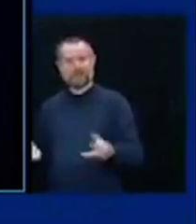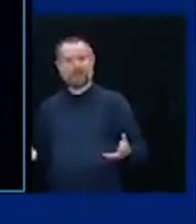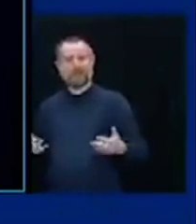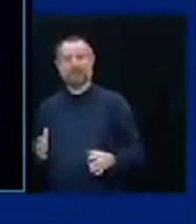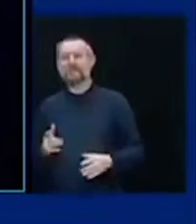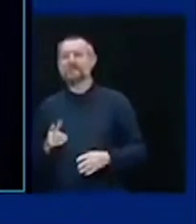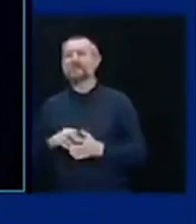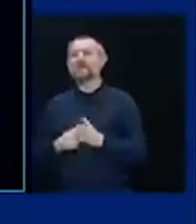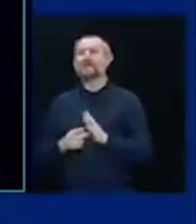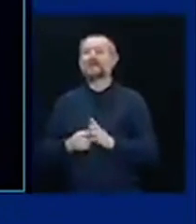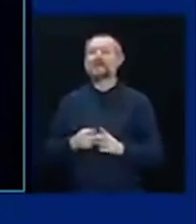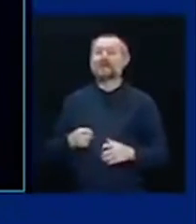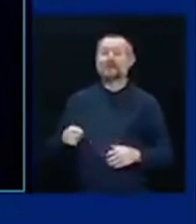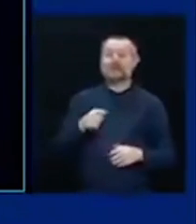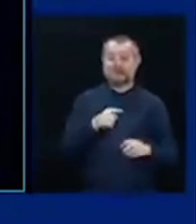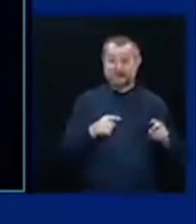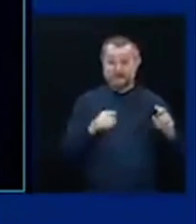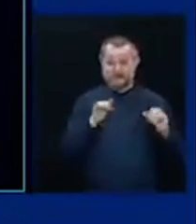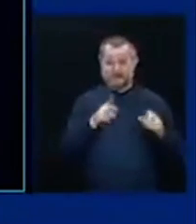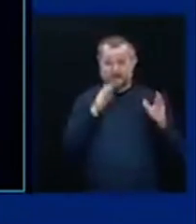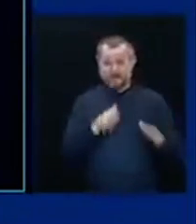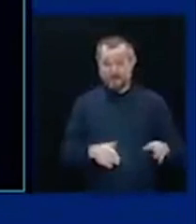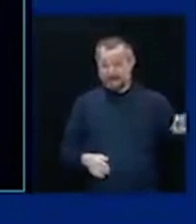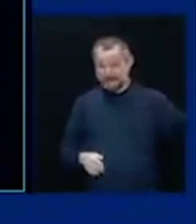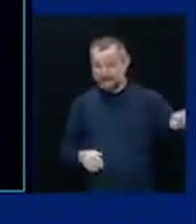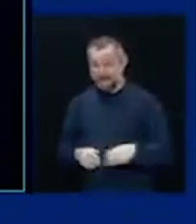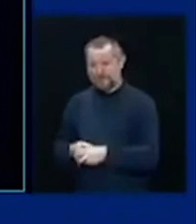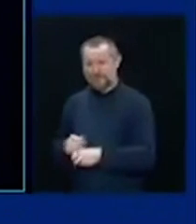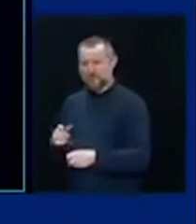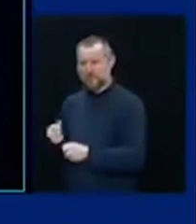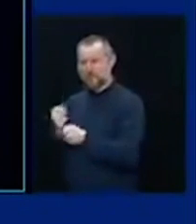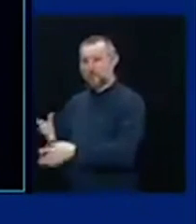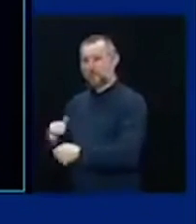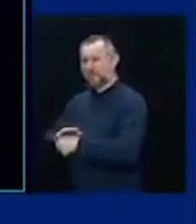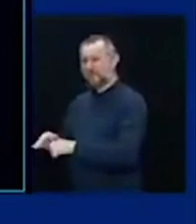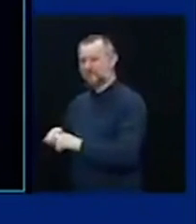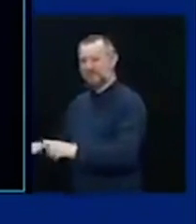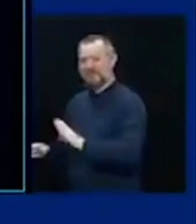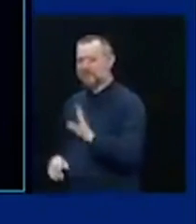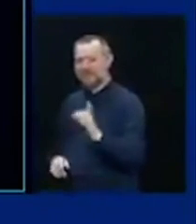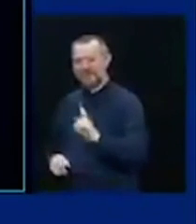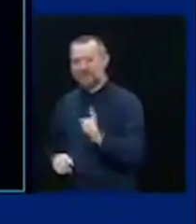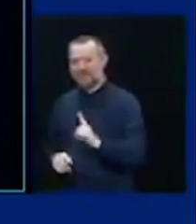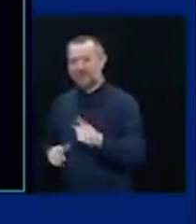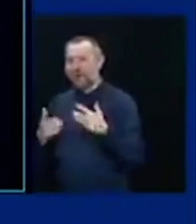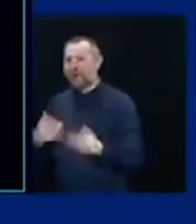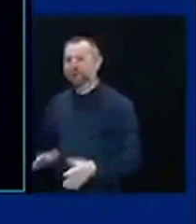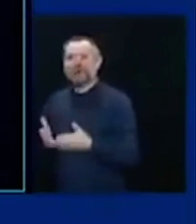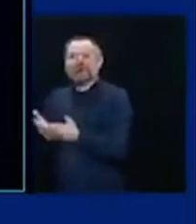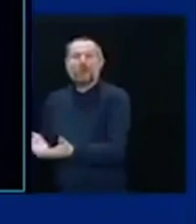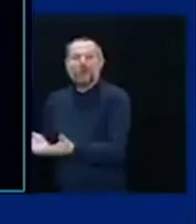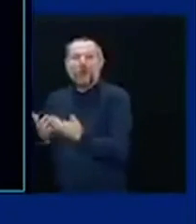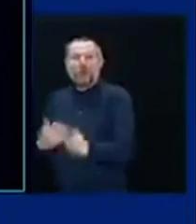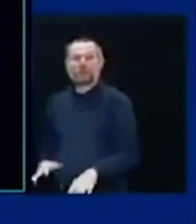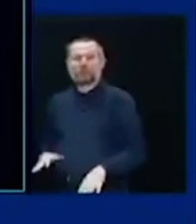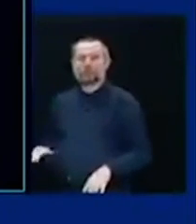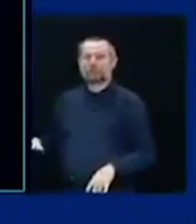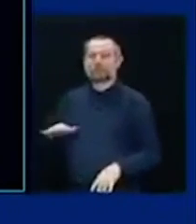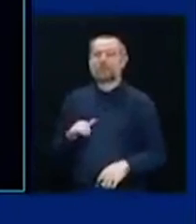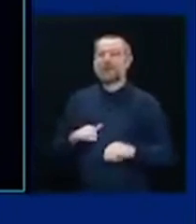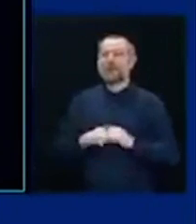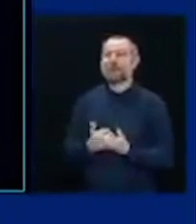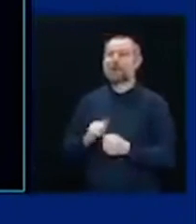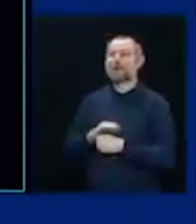did not get into the nursing homes by people coming from hospitals. COVID got into the nursing homes